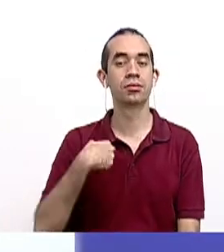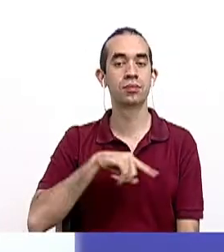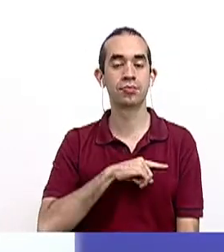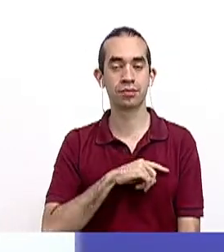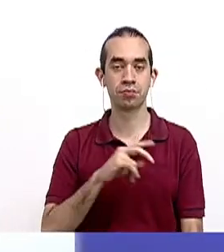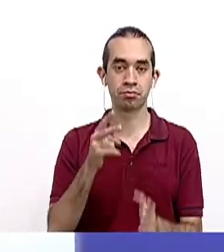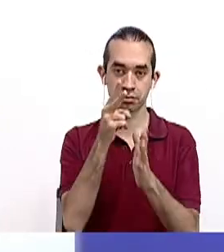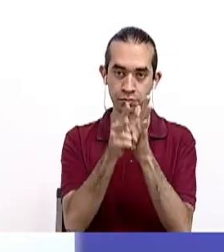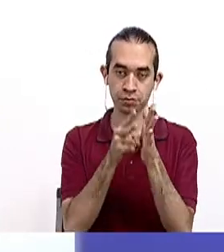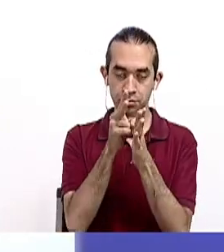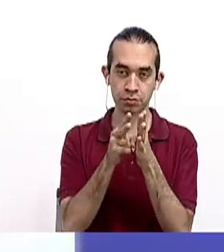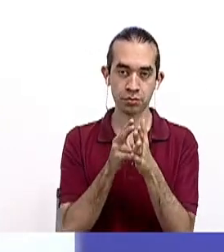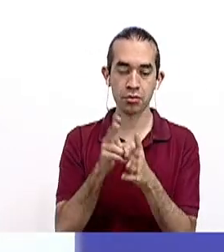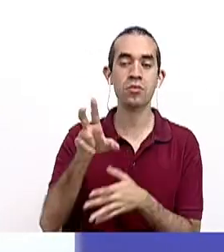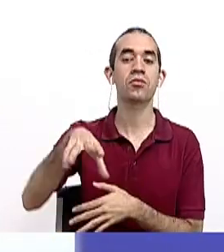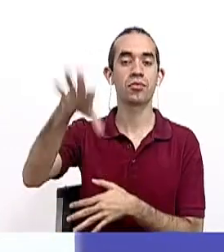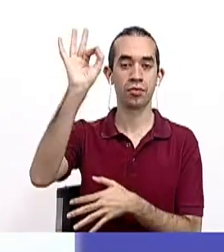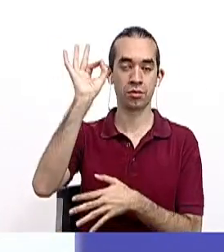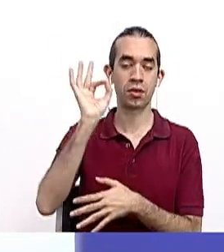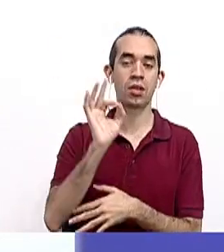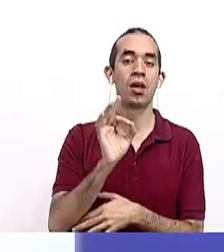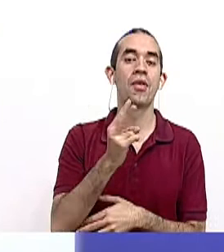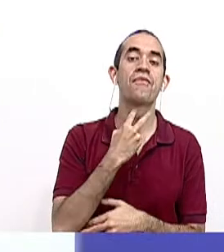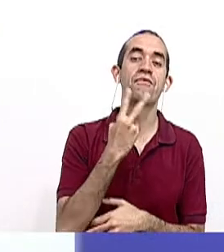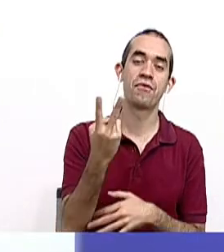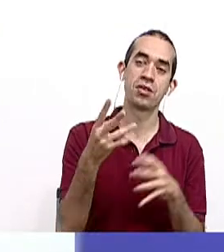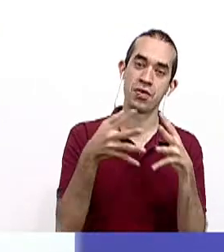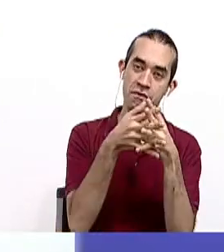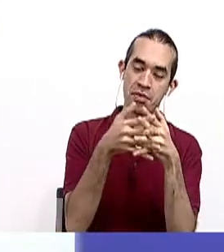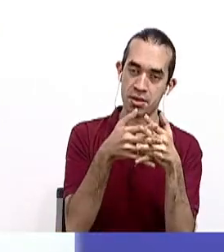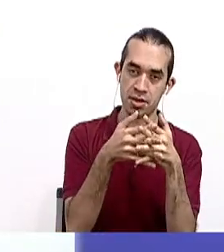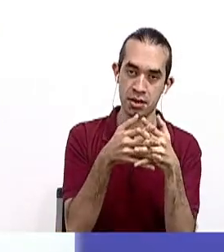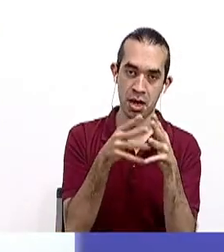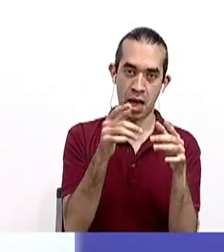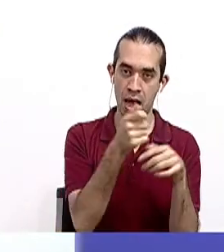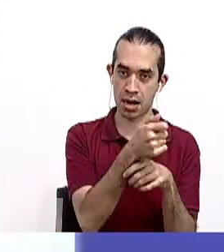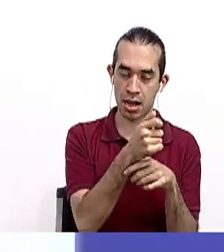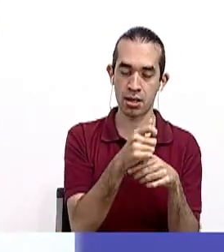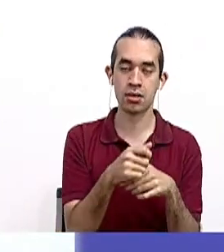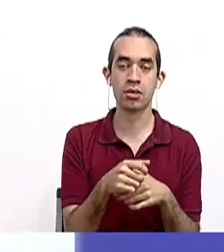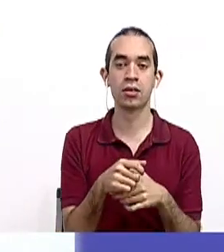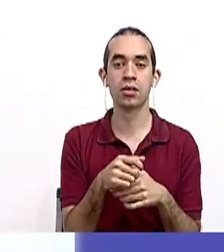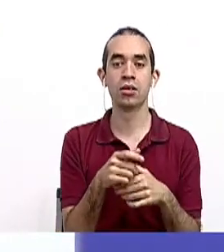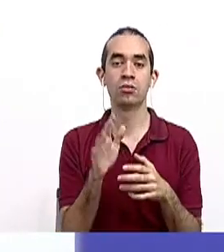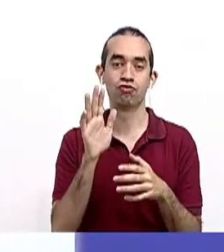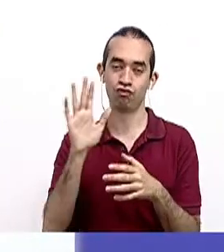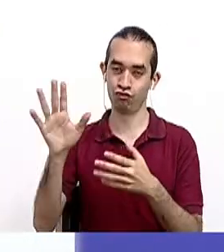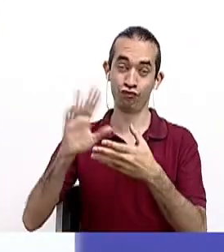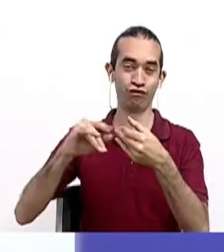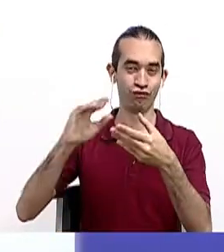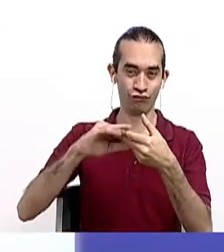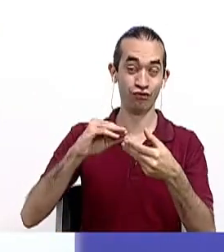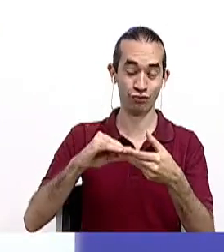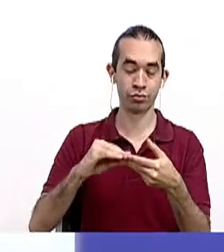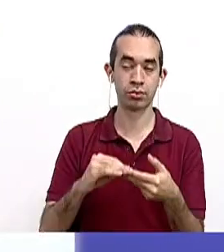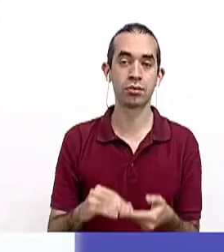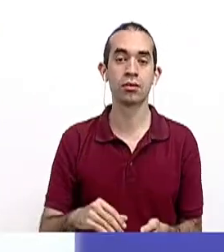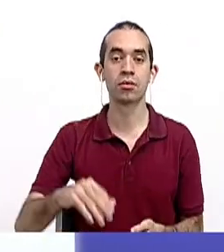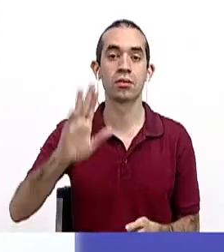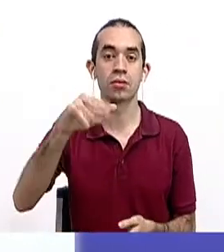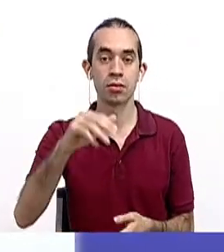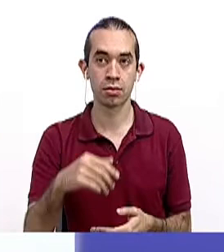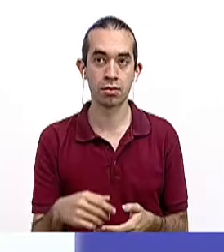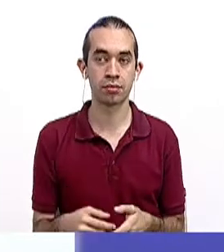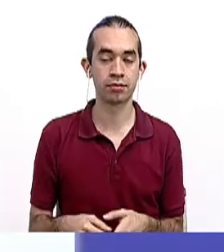watching a video that I found on the Voice of America, and that video is actually about her story, okay? Now, before